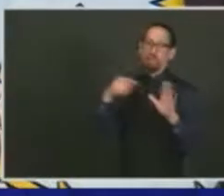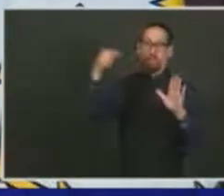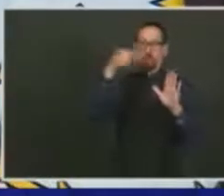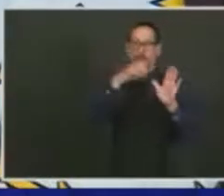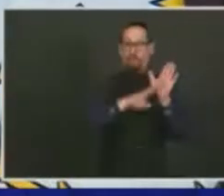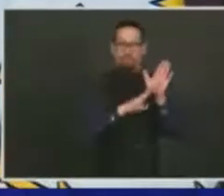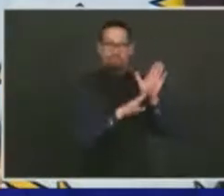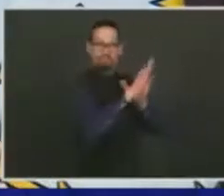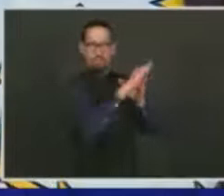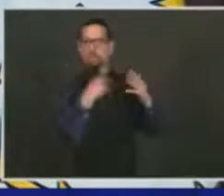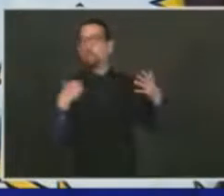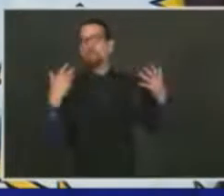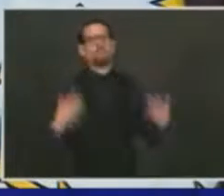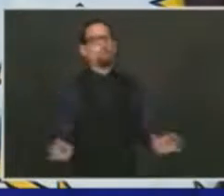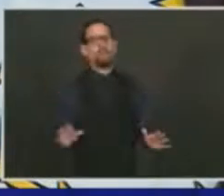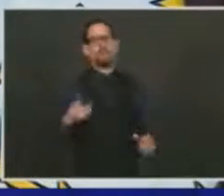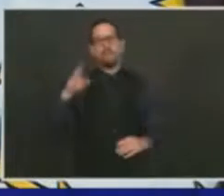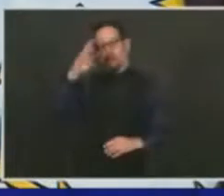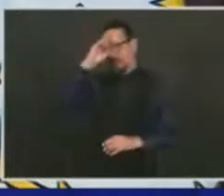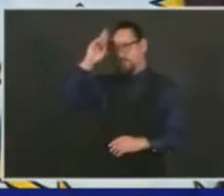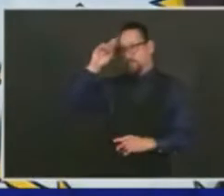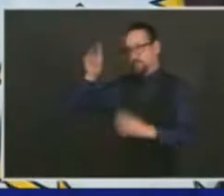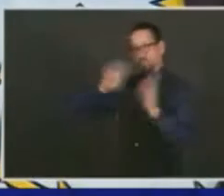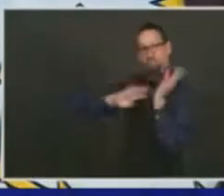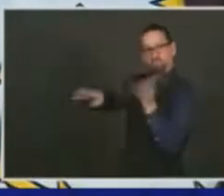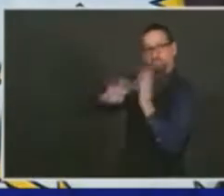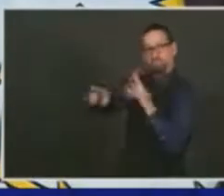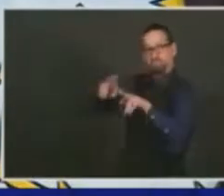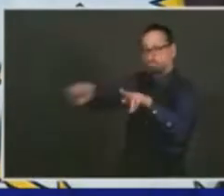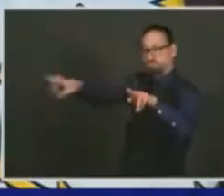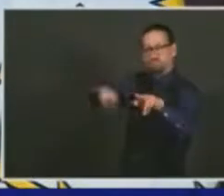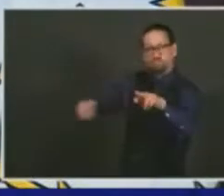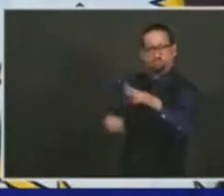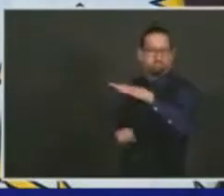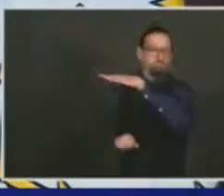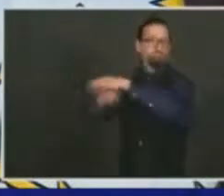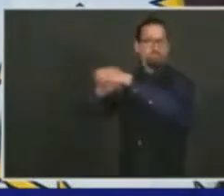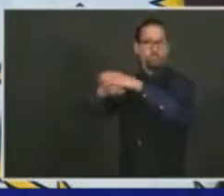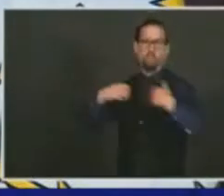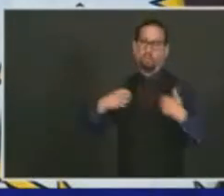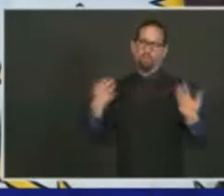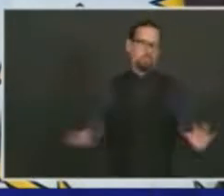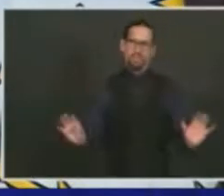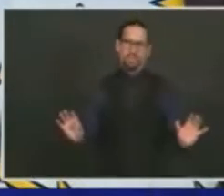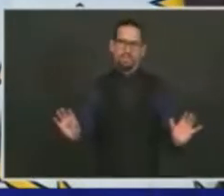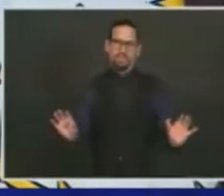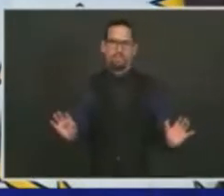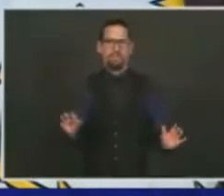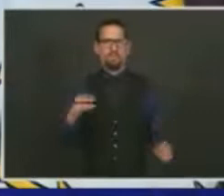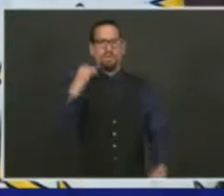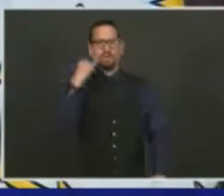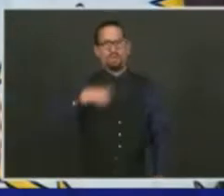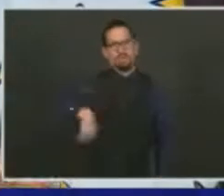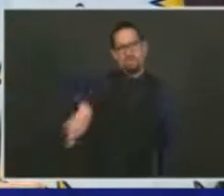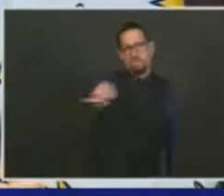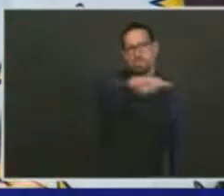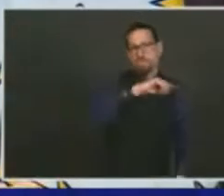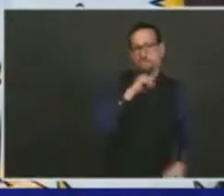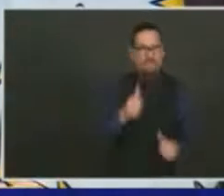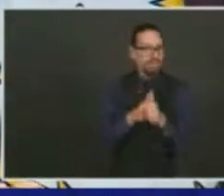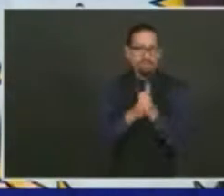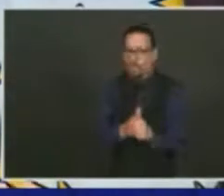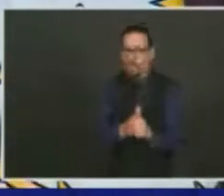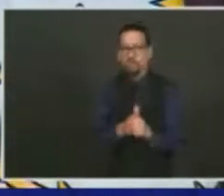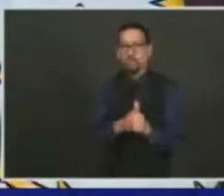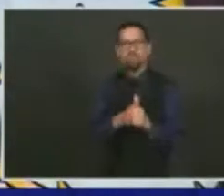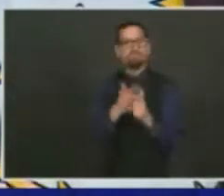I'm going to be honest with you and just tell you the facts that if we don't all commit to making some changes, we're going to have to open